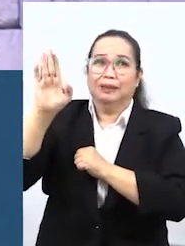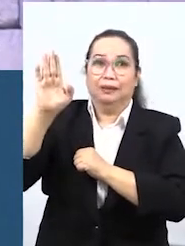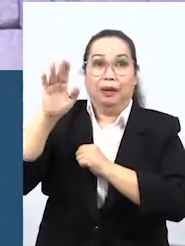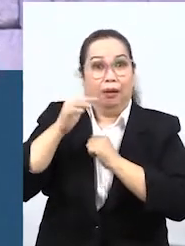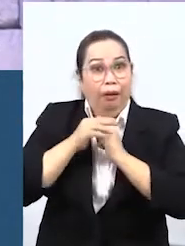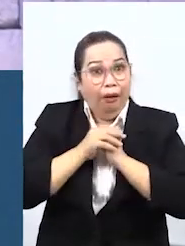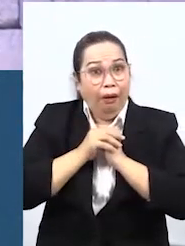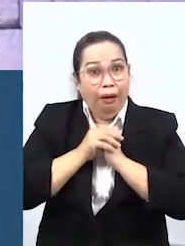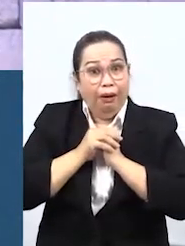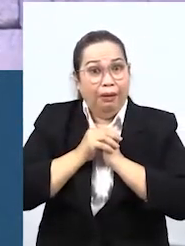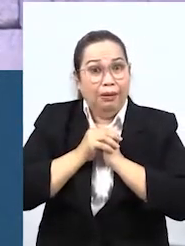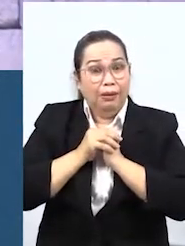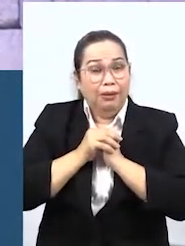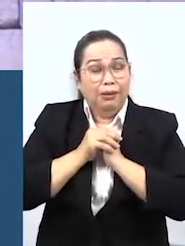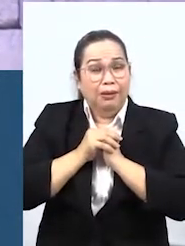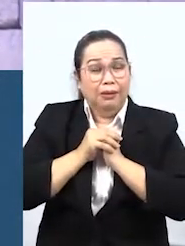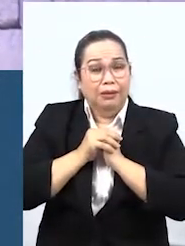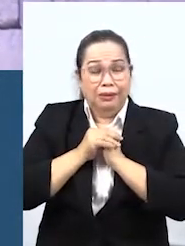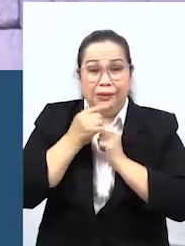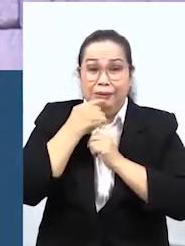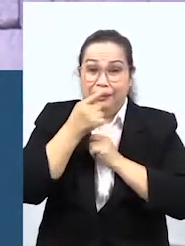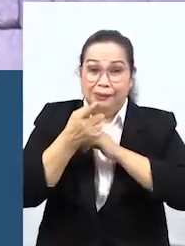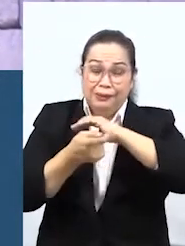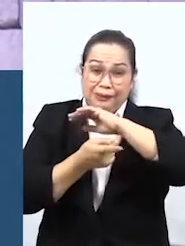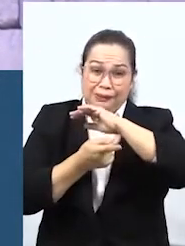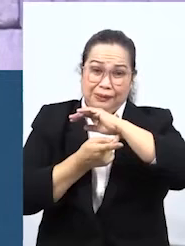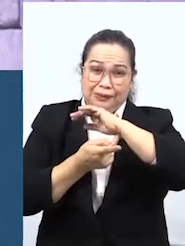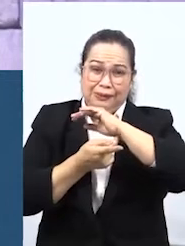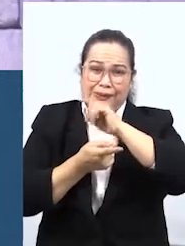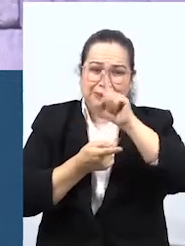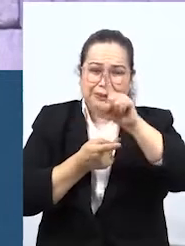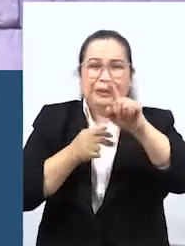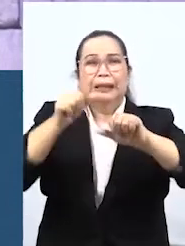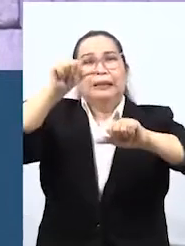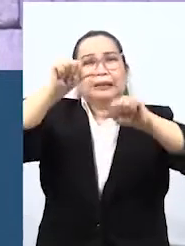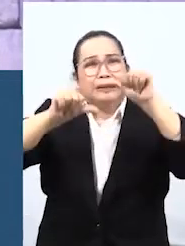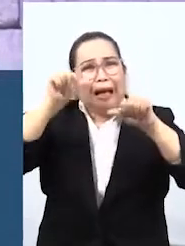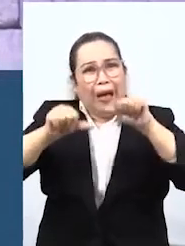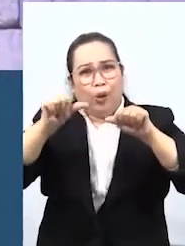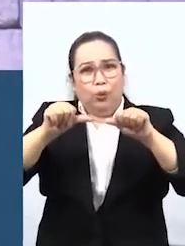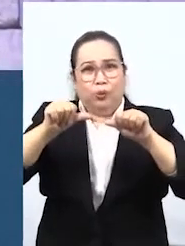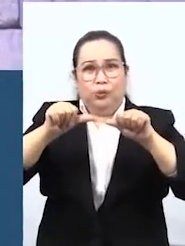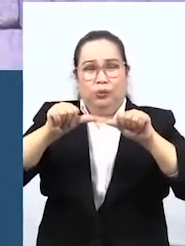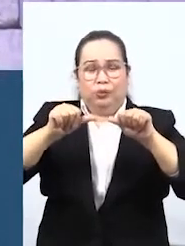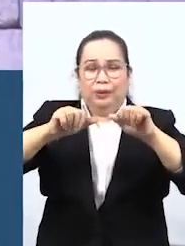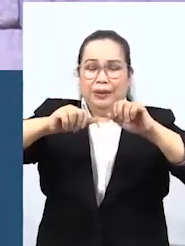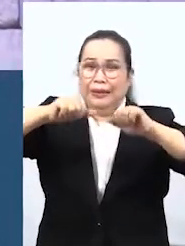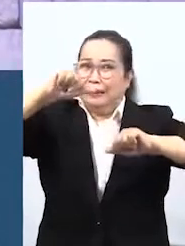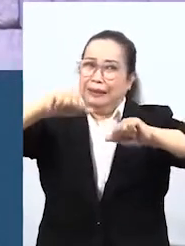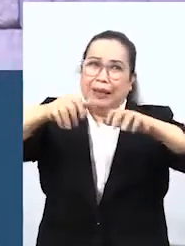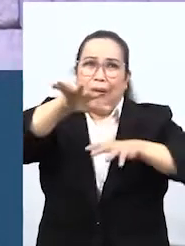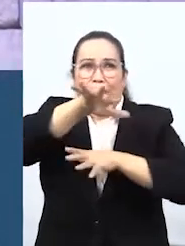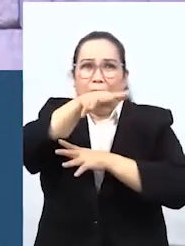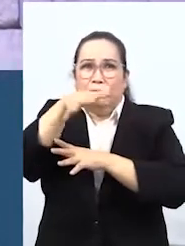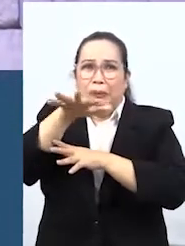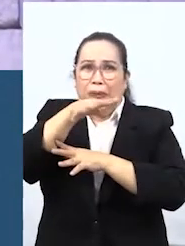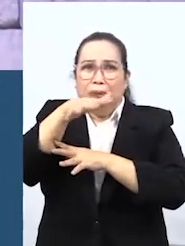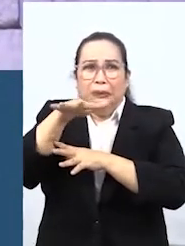ka y sinasabi ni Paul tri is a passion